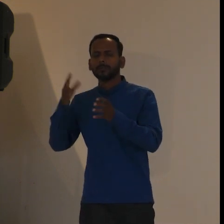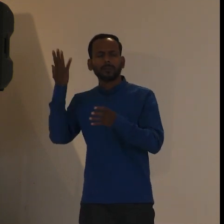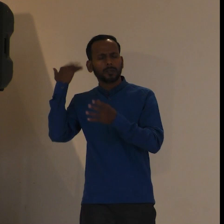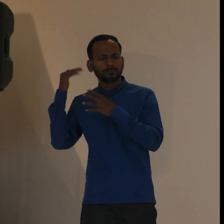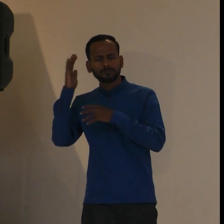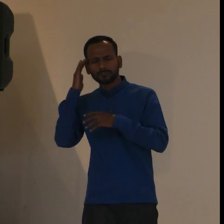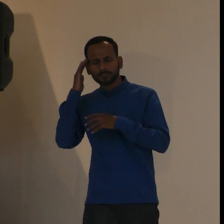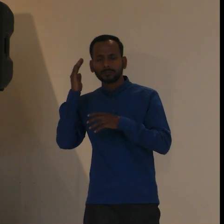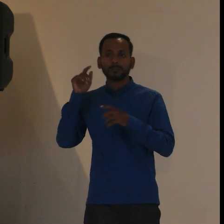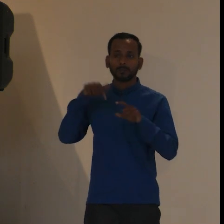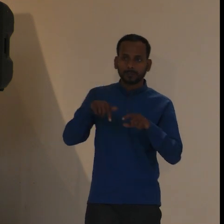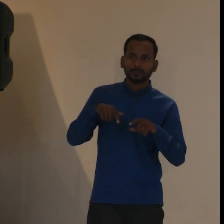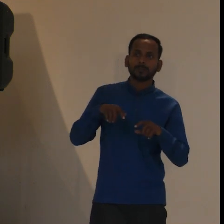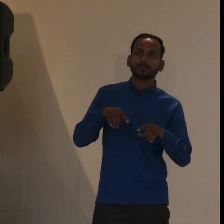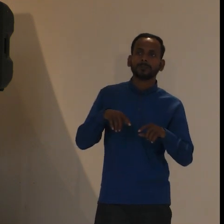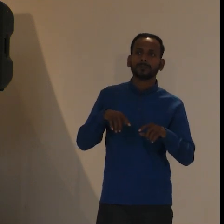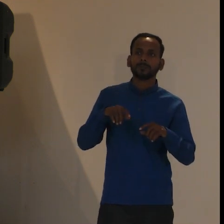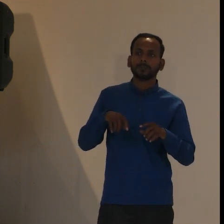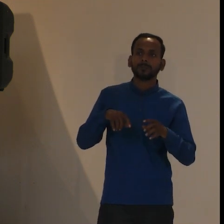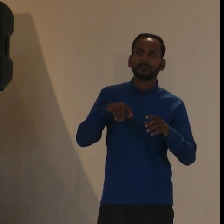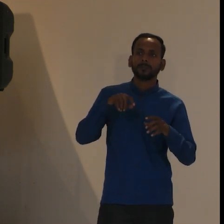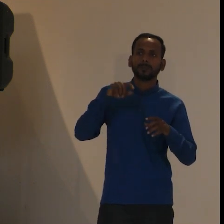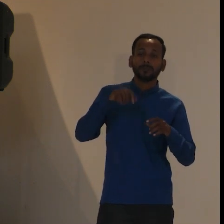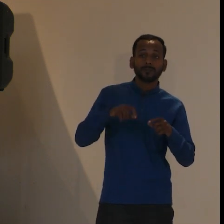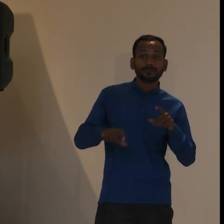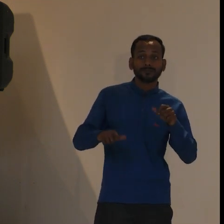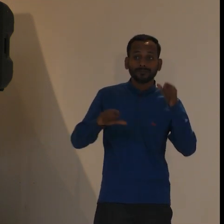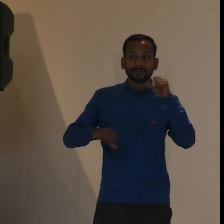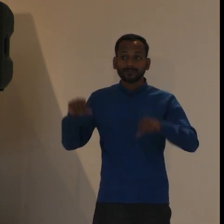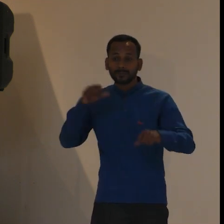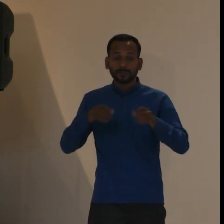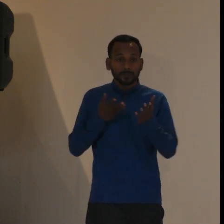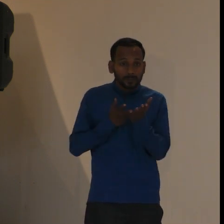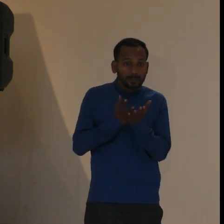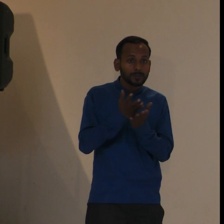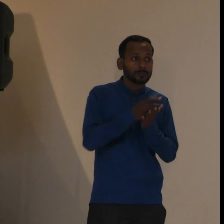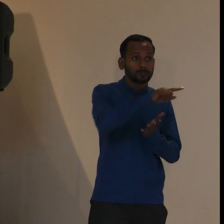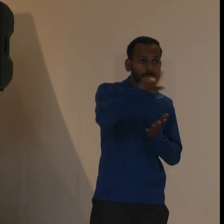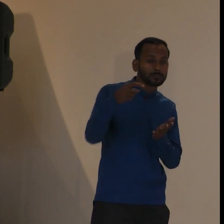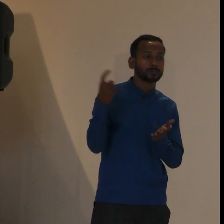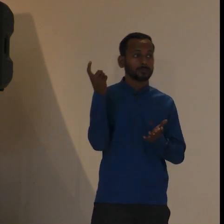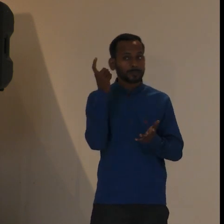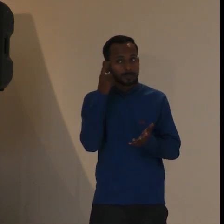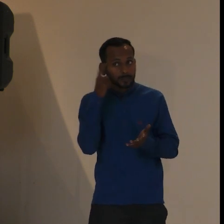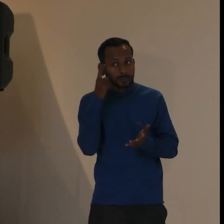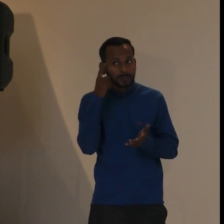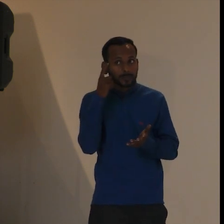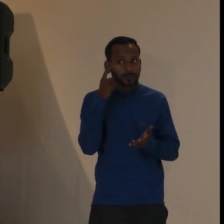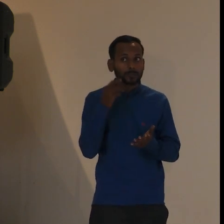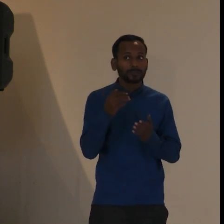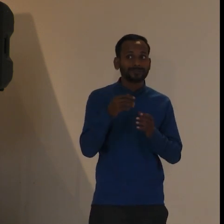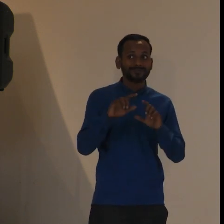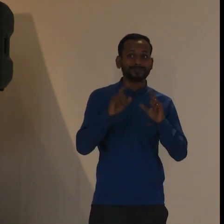concept, with their imaginations. So in the scientific age, if we think about the